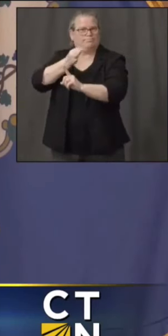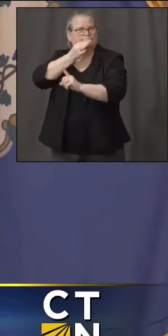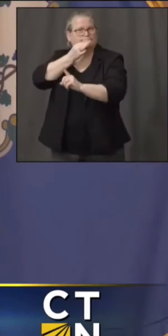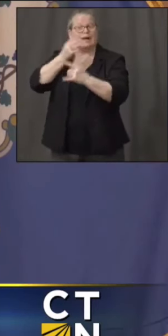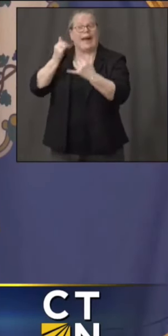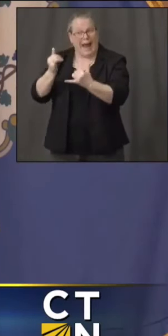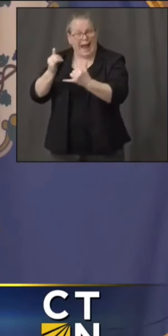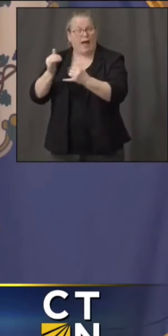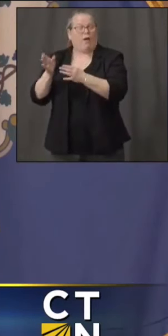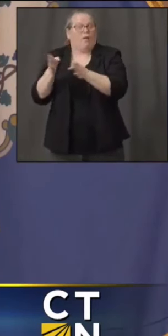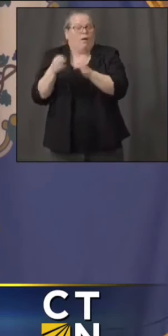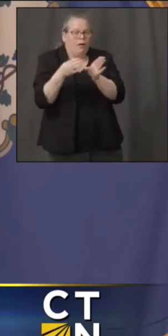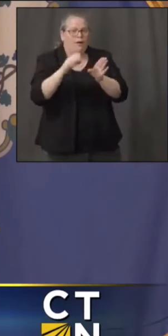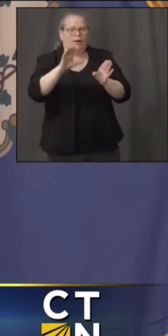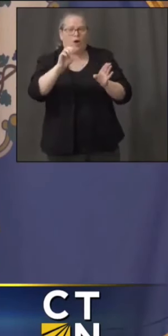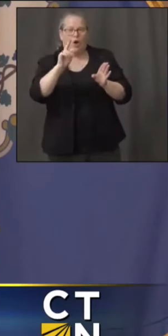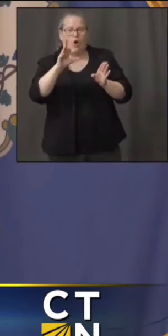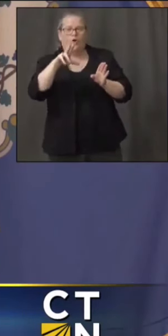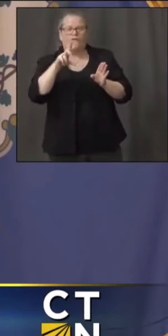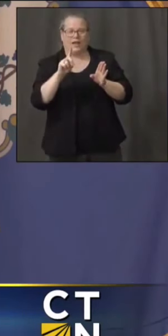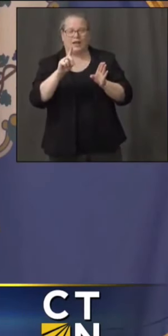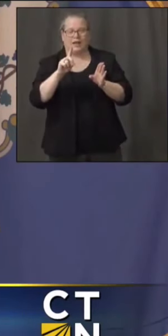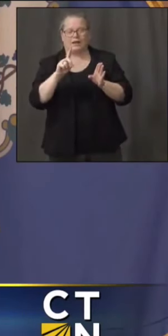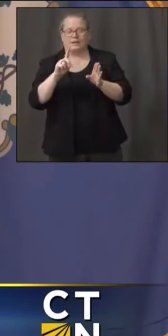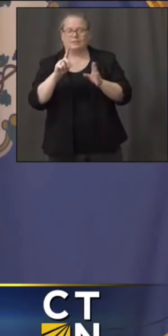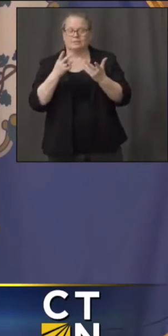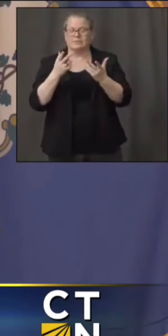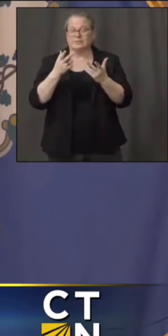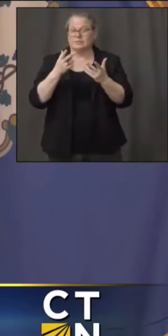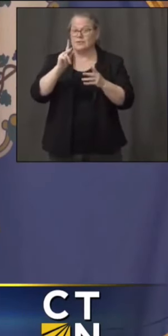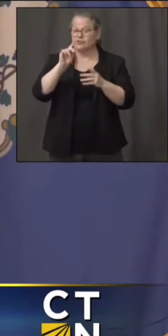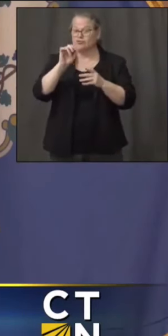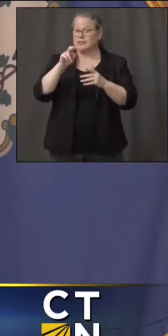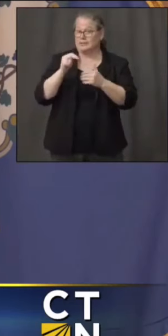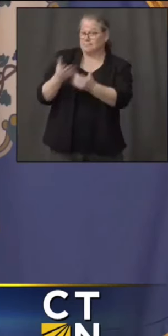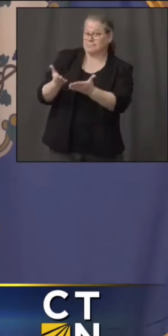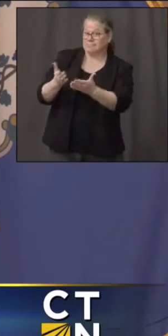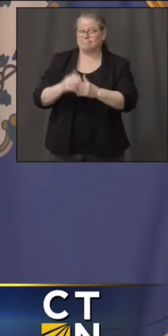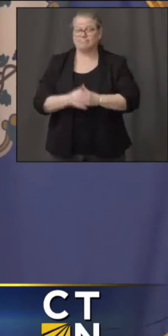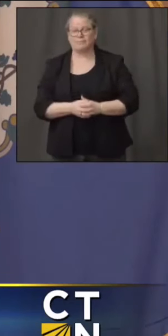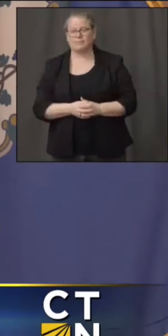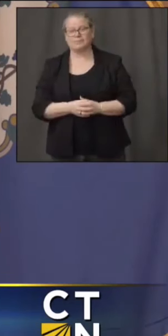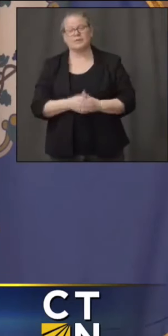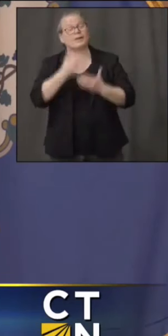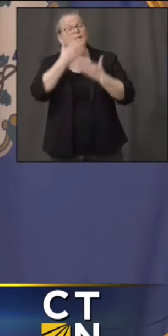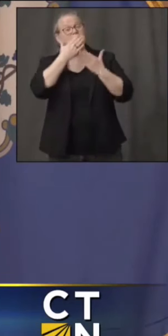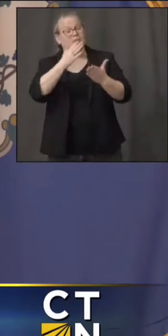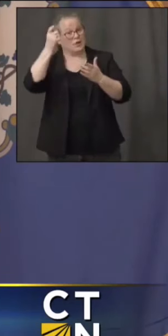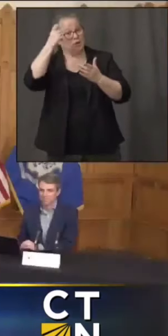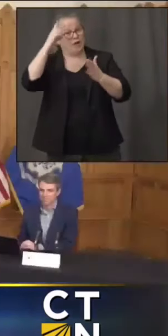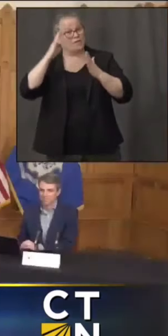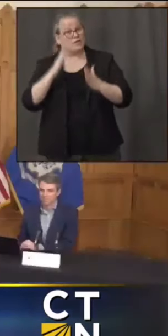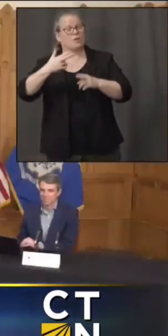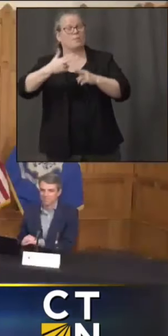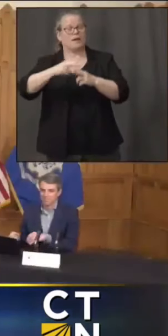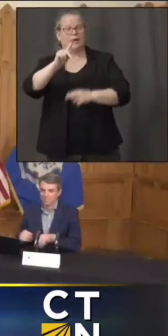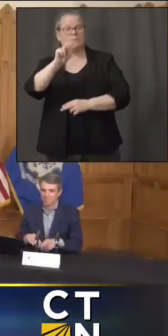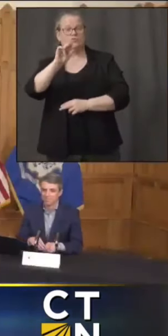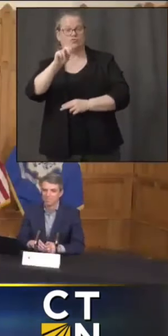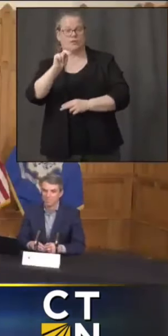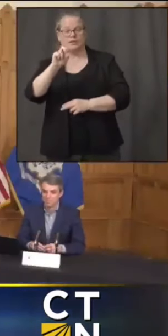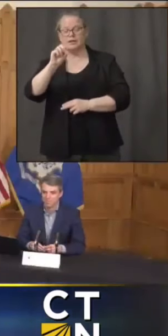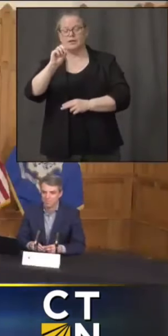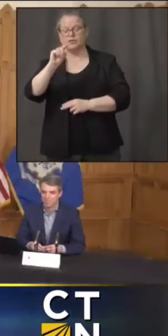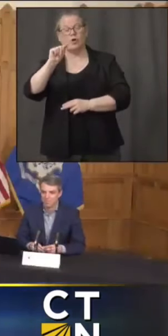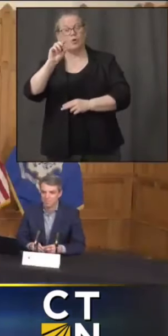learn from measles and take that to COVID. Kristen? Thank you, Governor. My name is Kristen Soto, and I'm